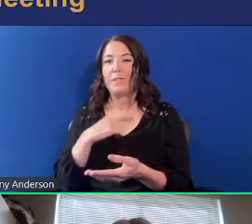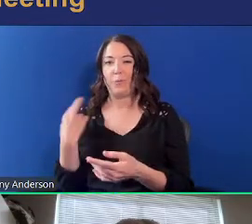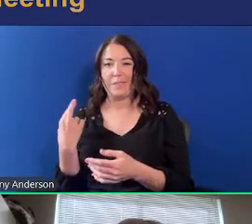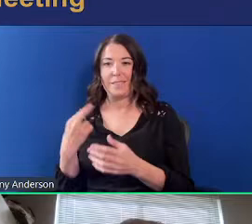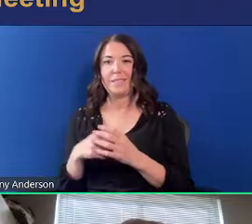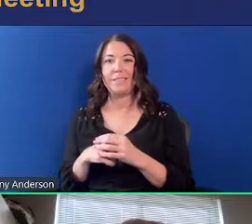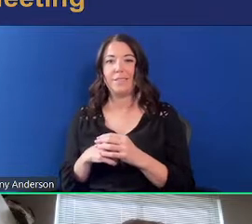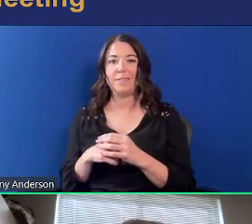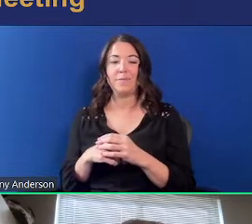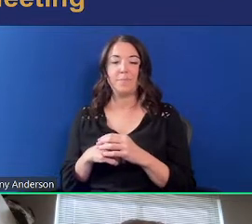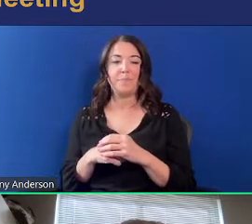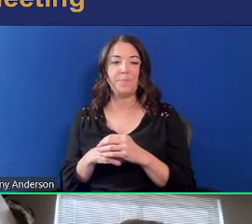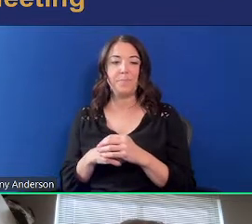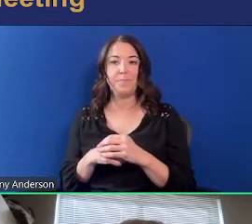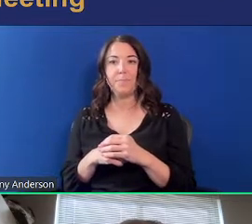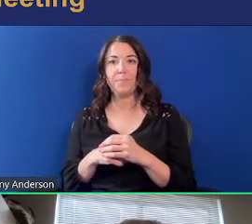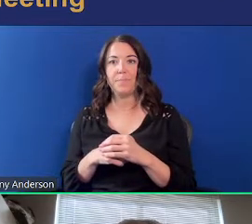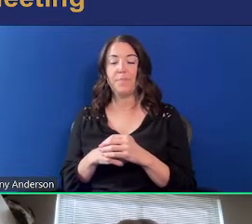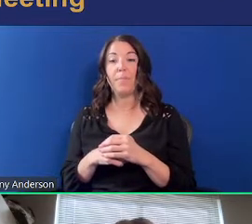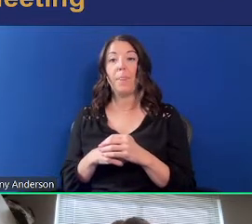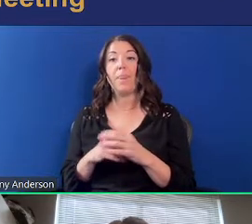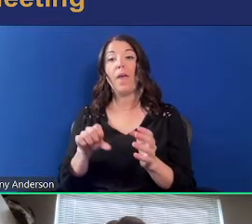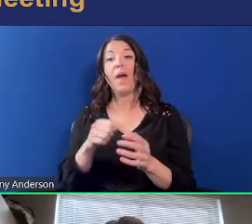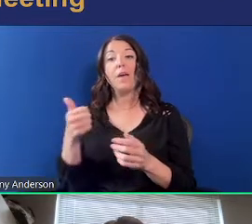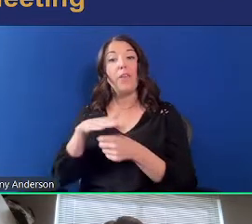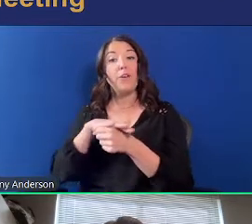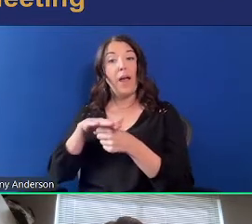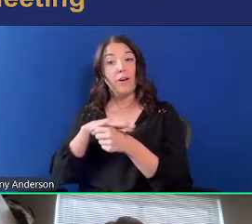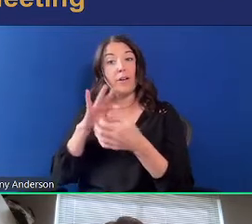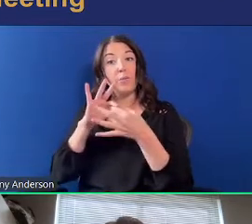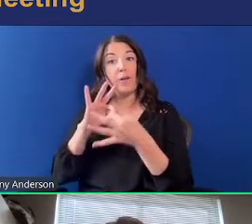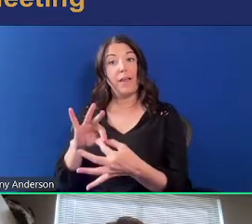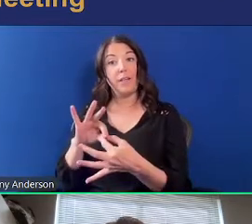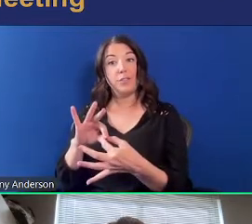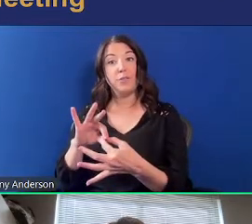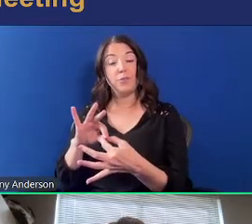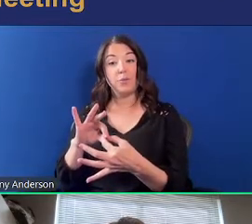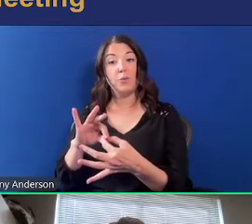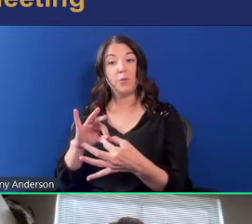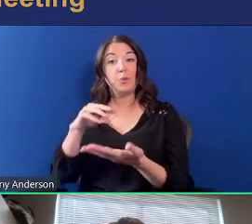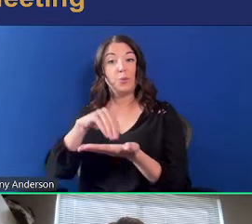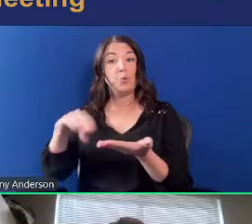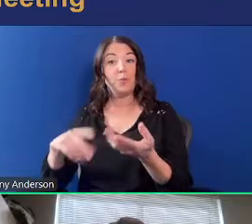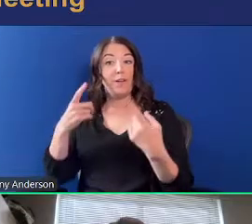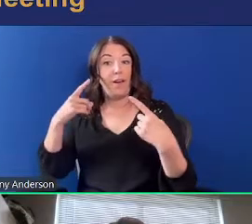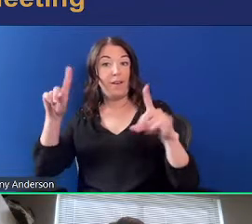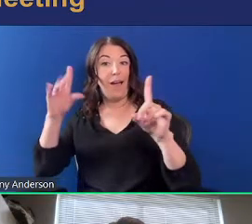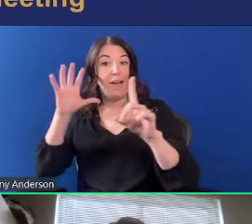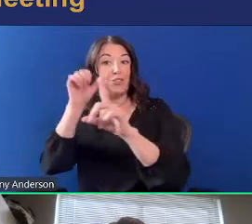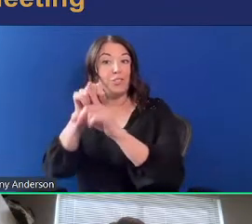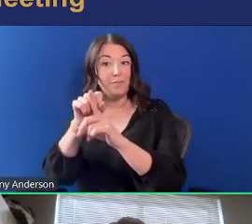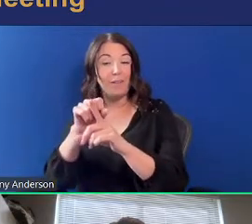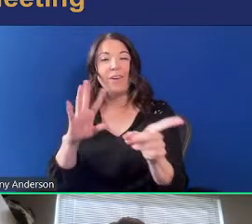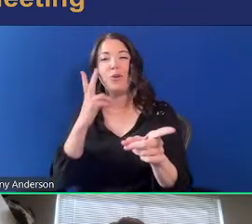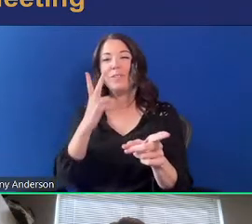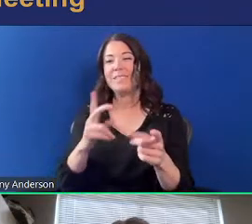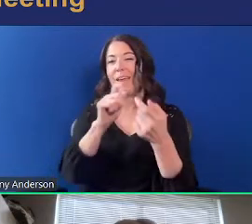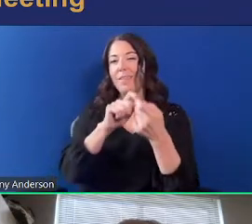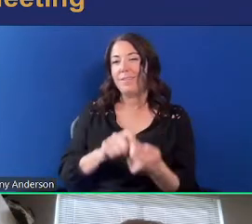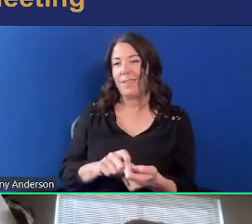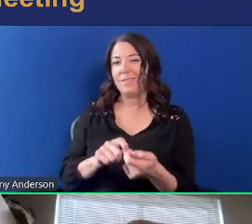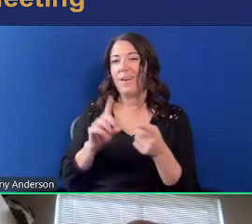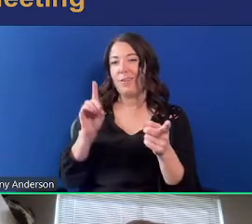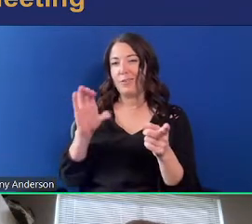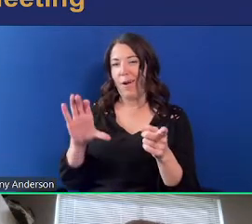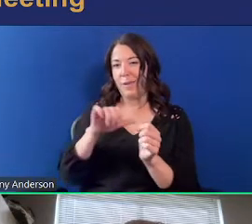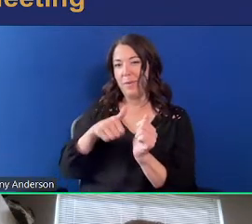that bucket. Another area that's related to student achievement that you'll see in the detailed backup